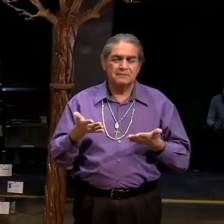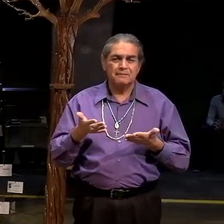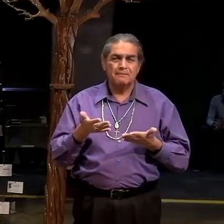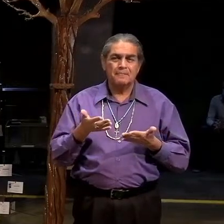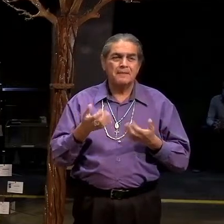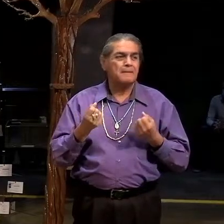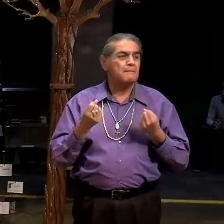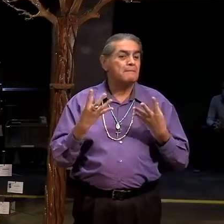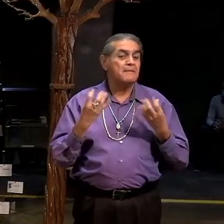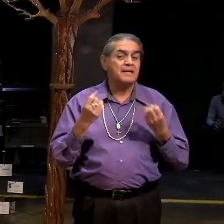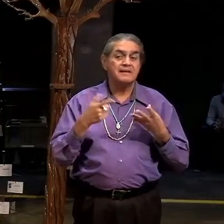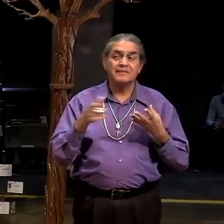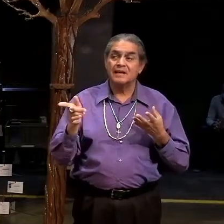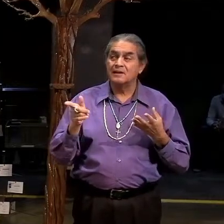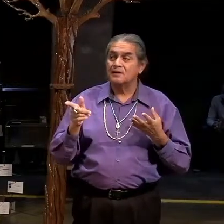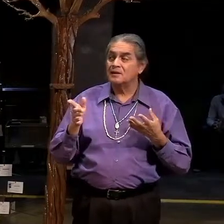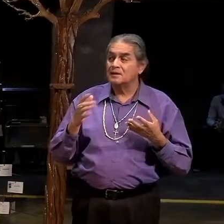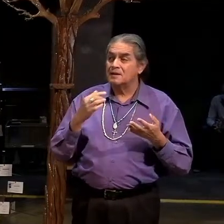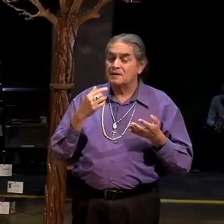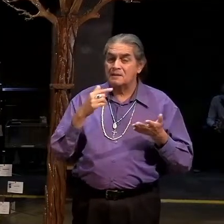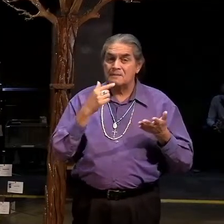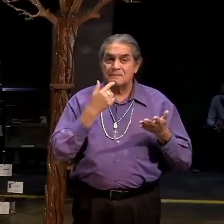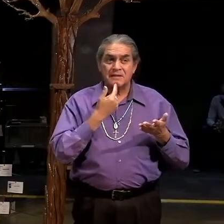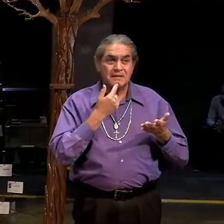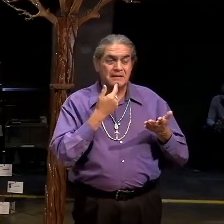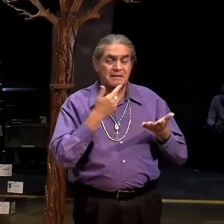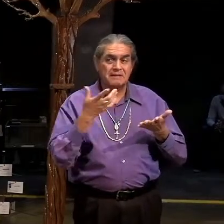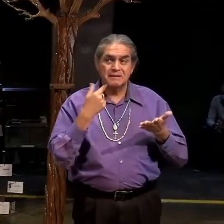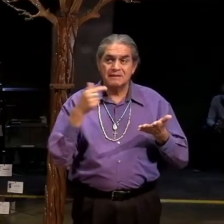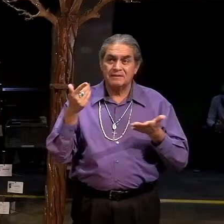Many of them are even missing playtime.